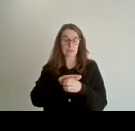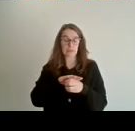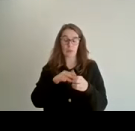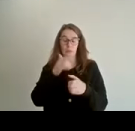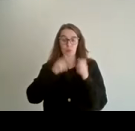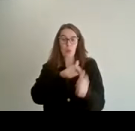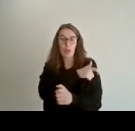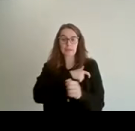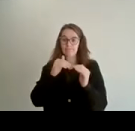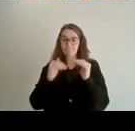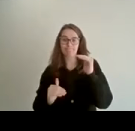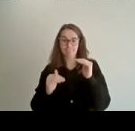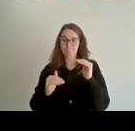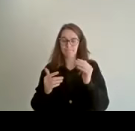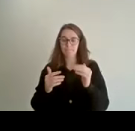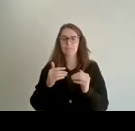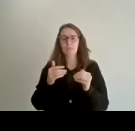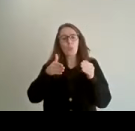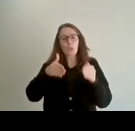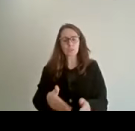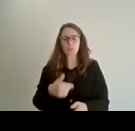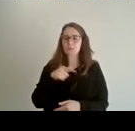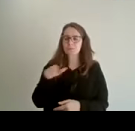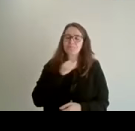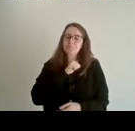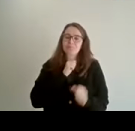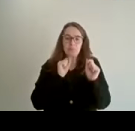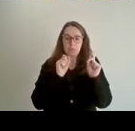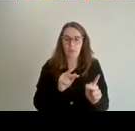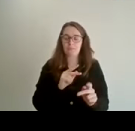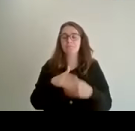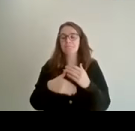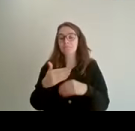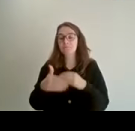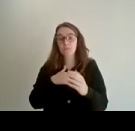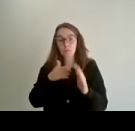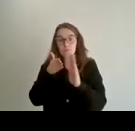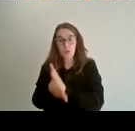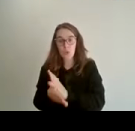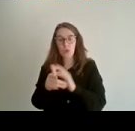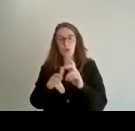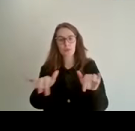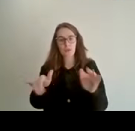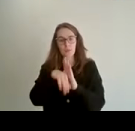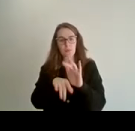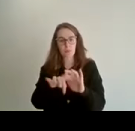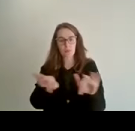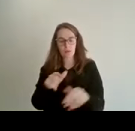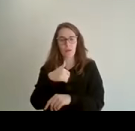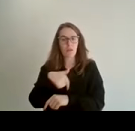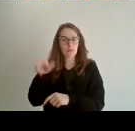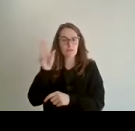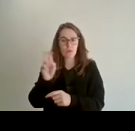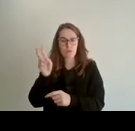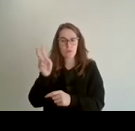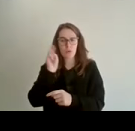first, but when I decided to go into computer science, I've heard a lot of comments from this, such comments